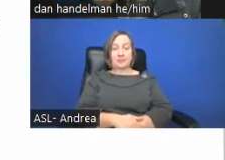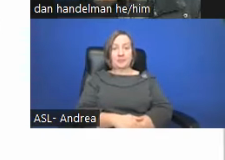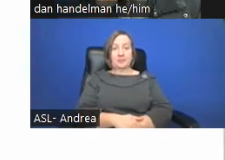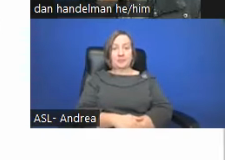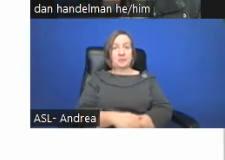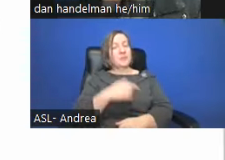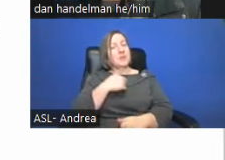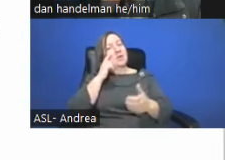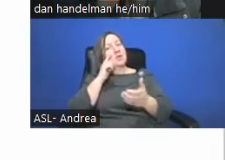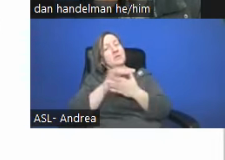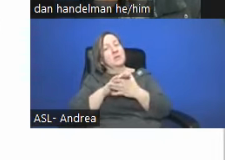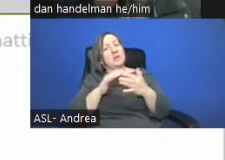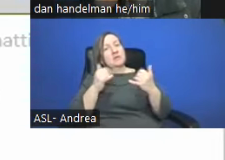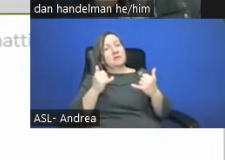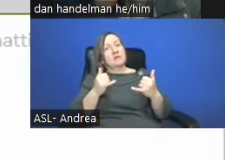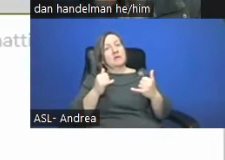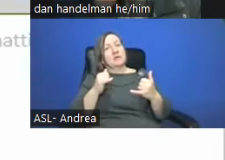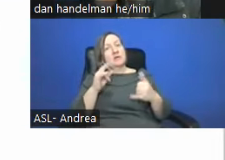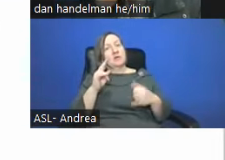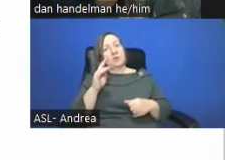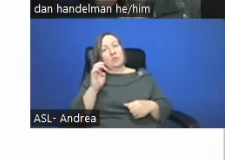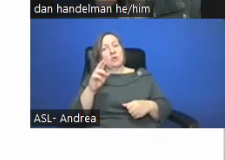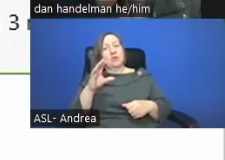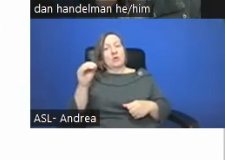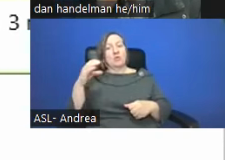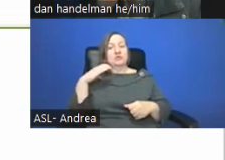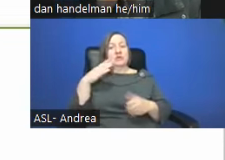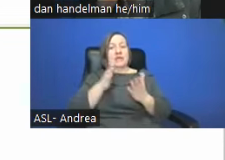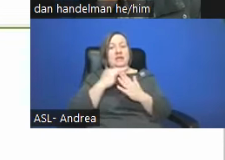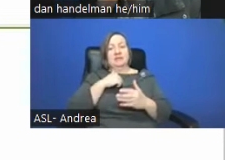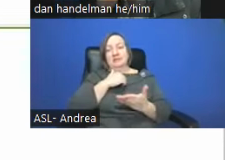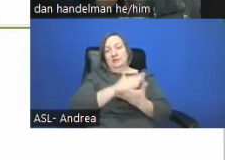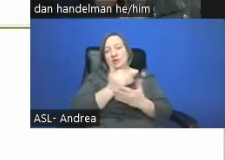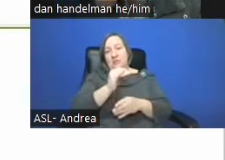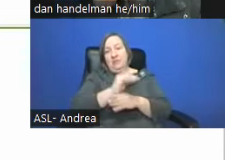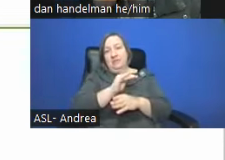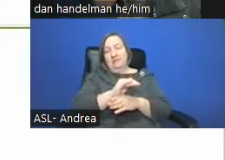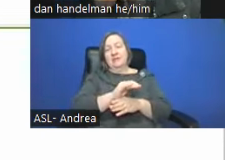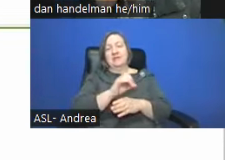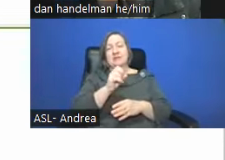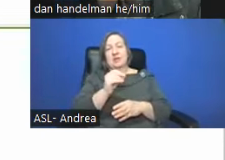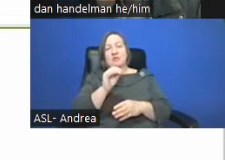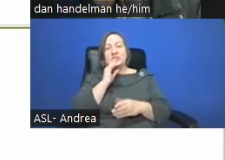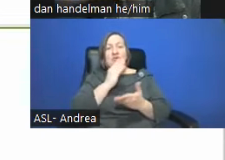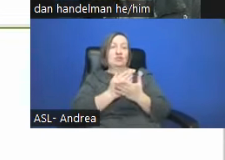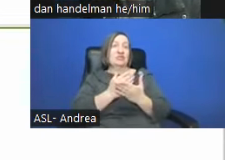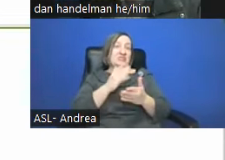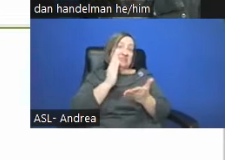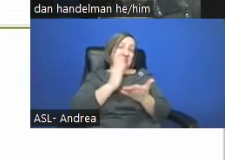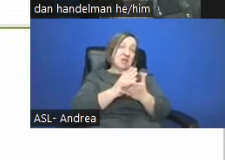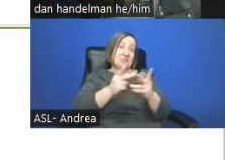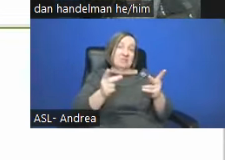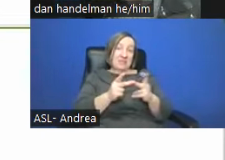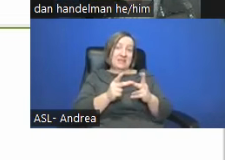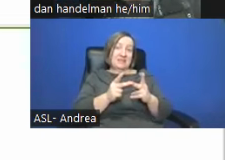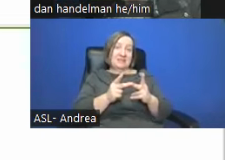I believe this is where the Uber co-chairs asked us to stop this evening. So exactly. It's actually a relatively good stopping point.